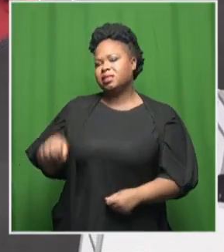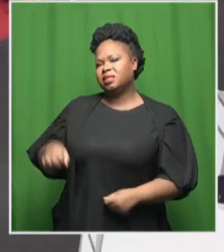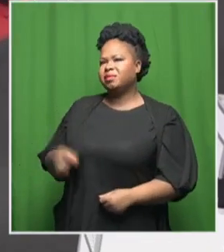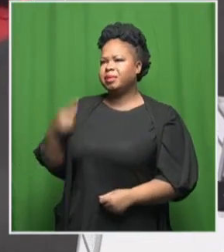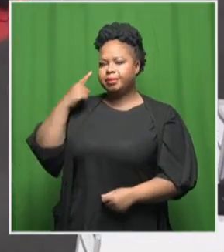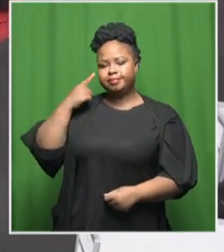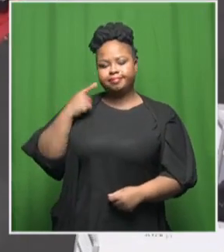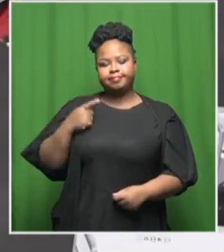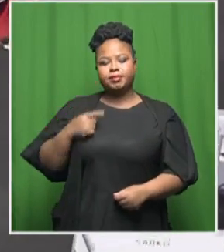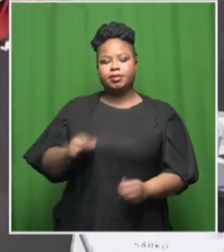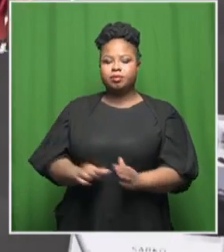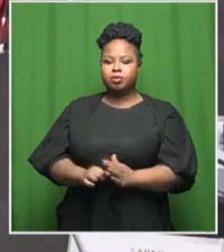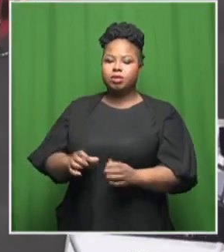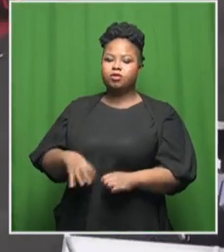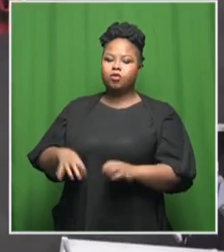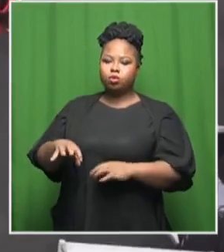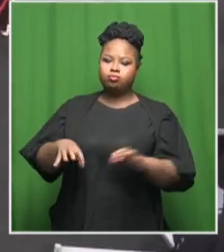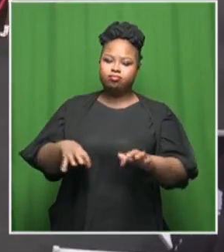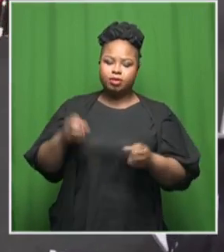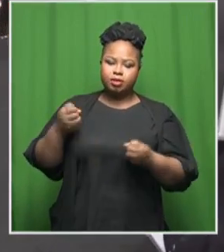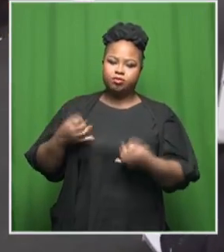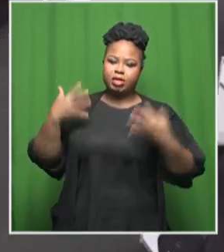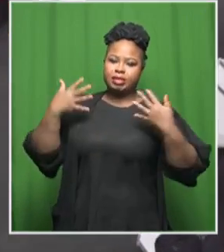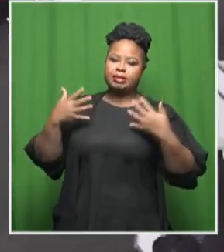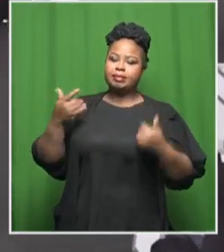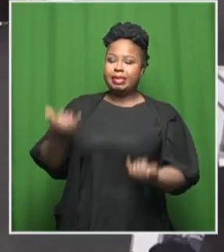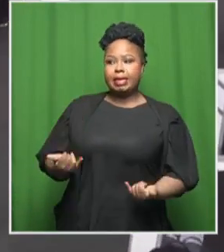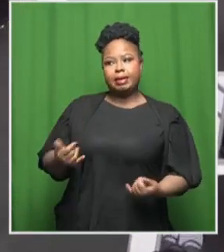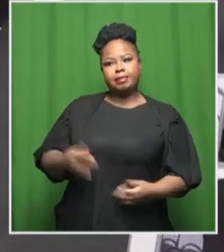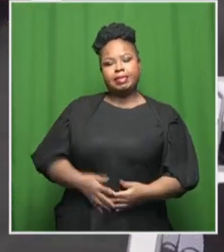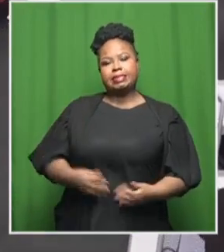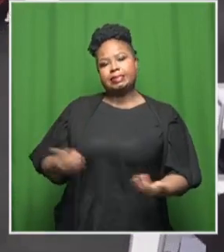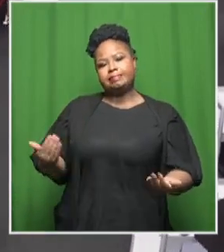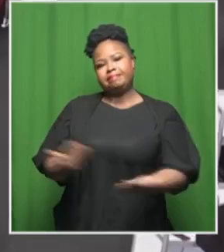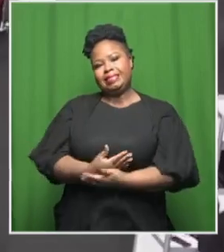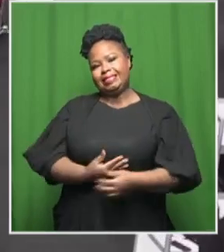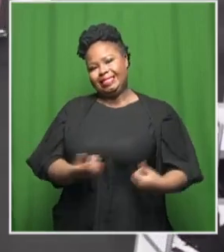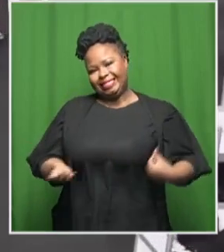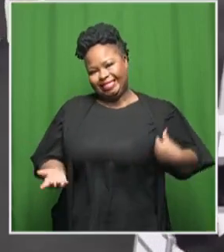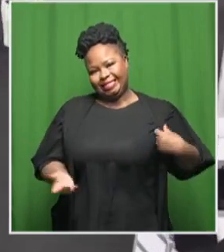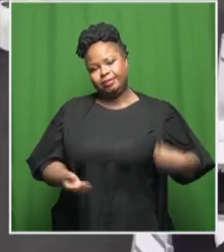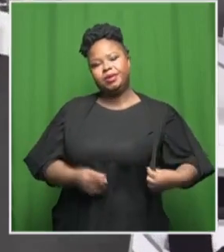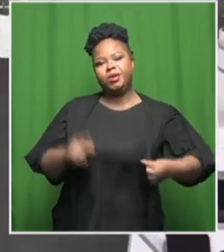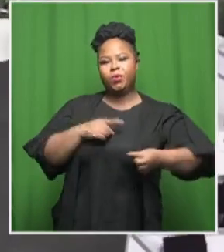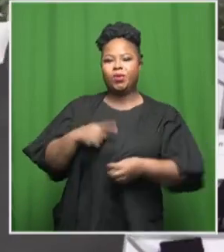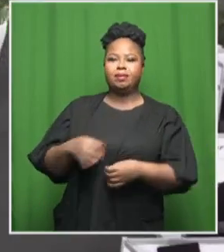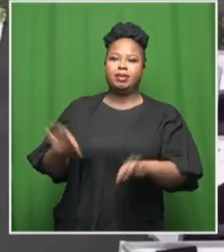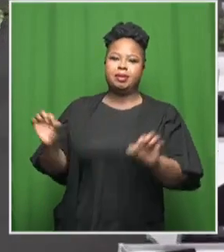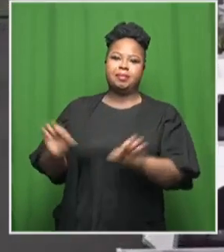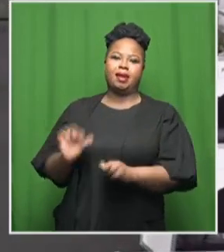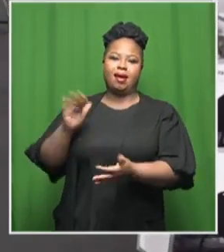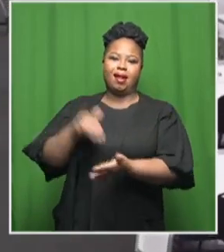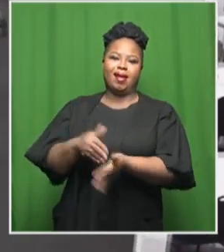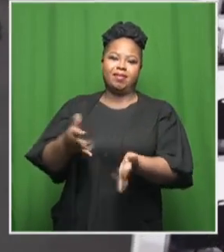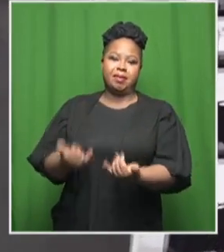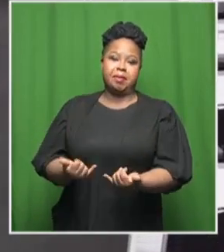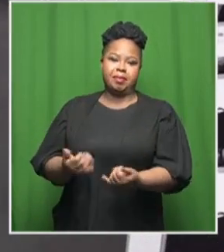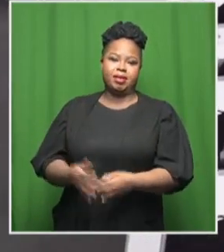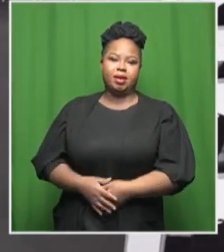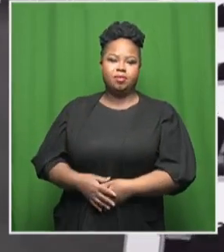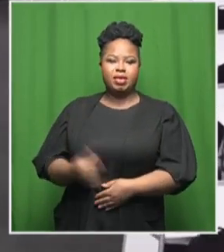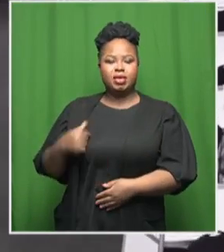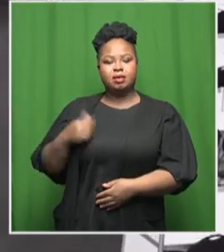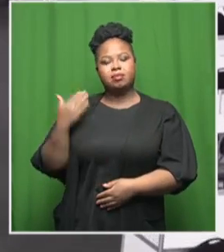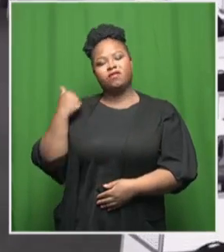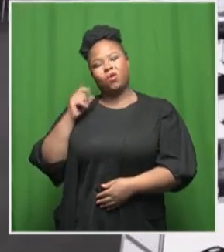think it's important that we rotate and refresh, and unfortunately, I missed that event because I just got back in, fast asleep. But I